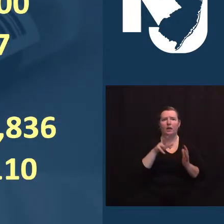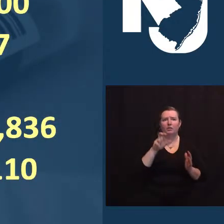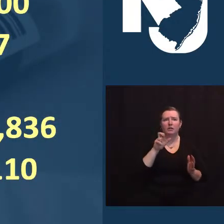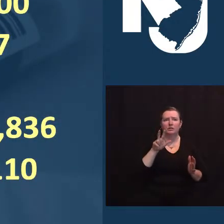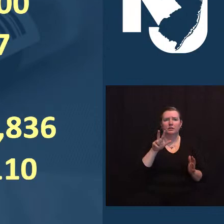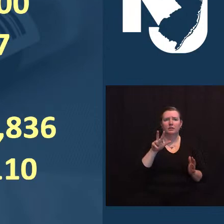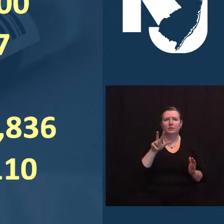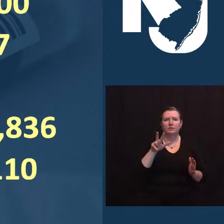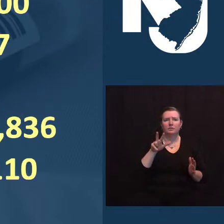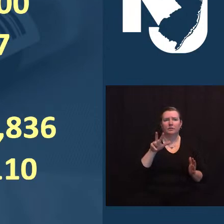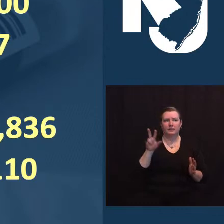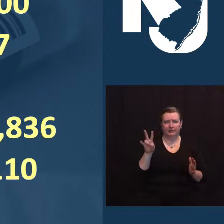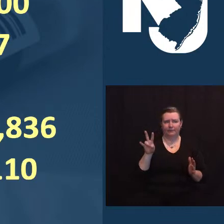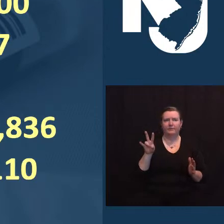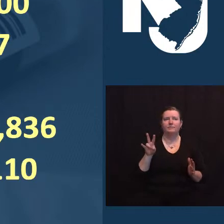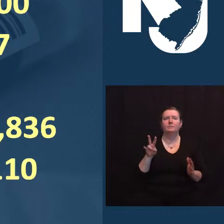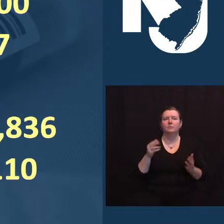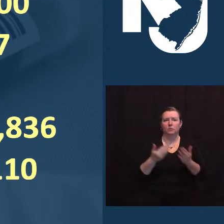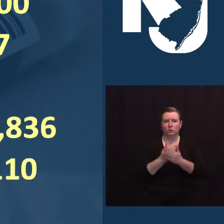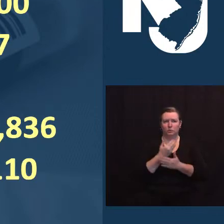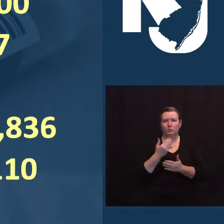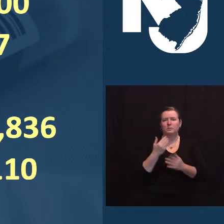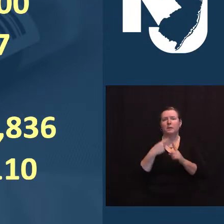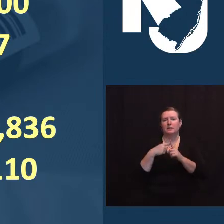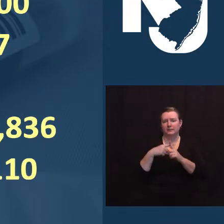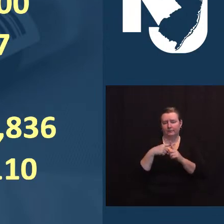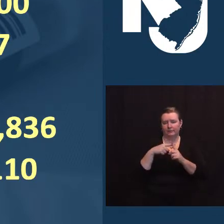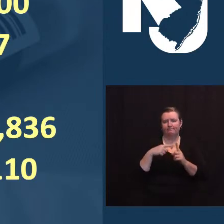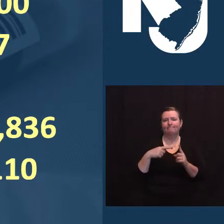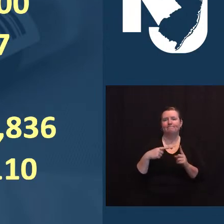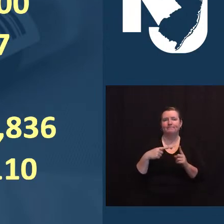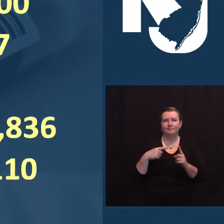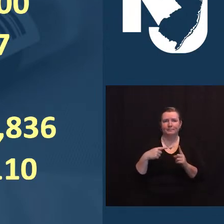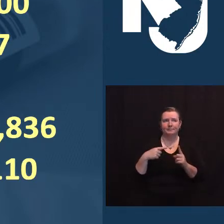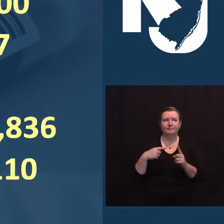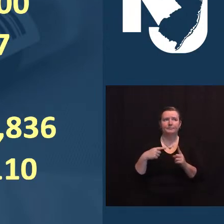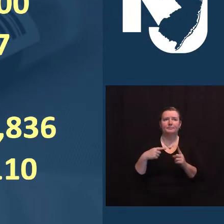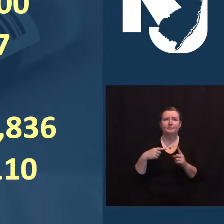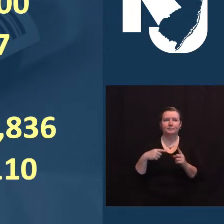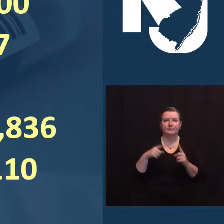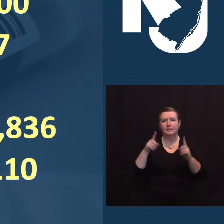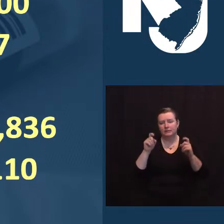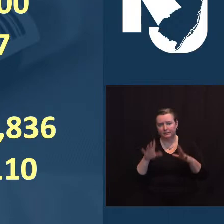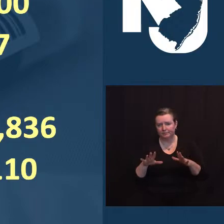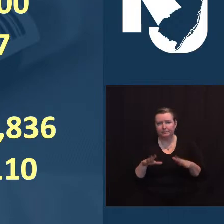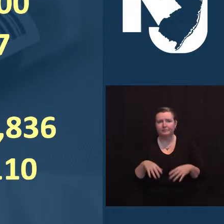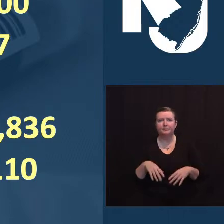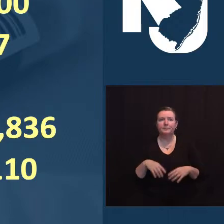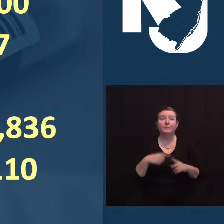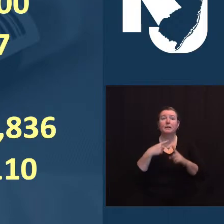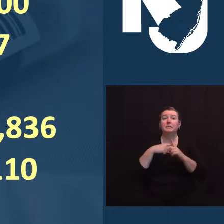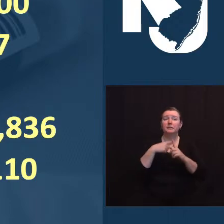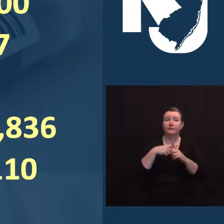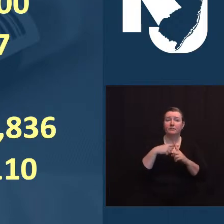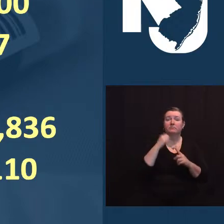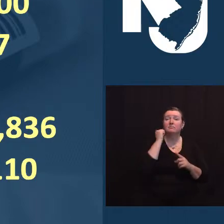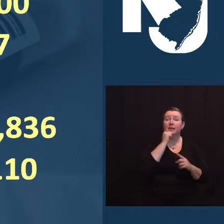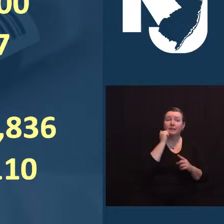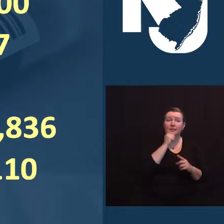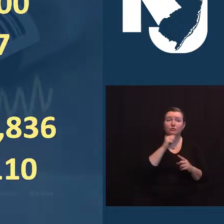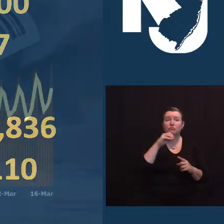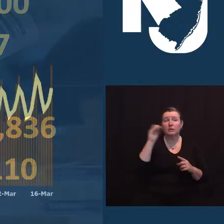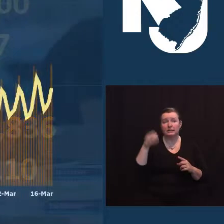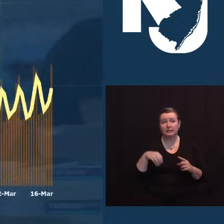4,337 new cumulative either positive PCR or antigen rapid tests. The positivity for Saturday's